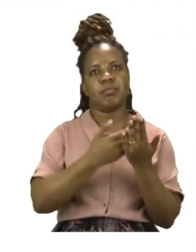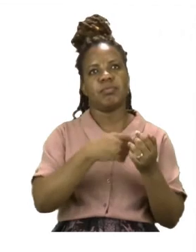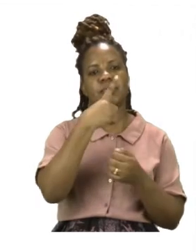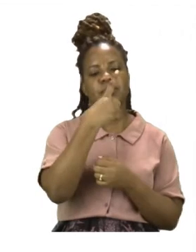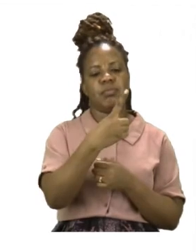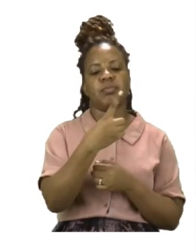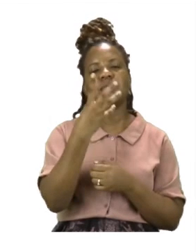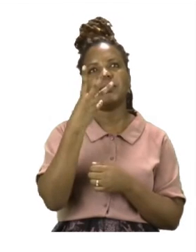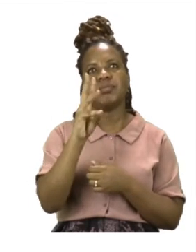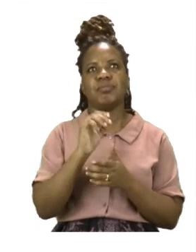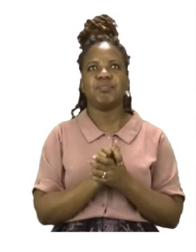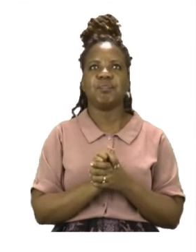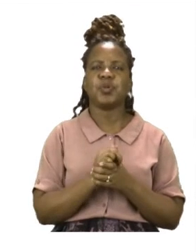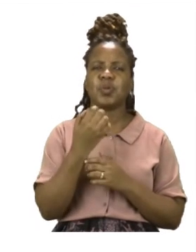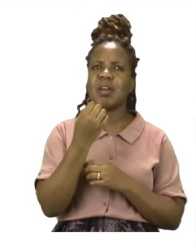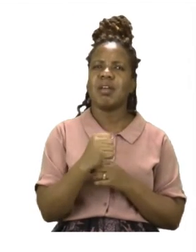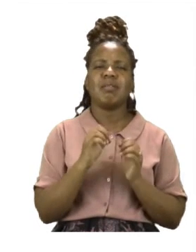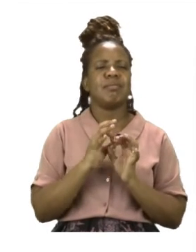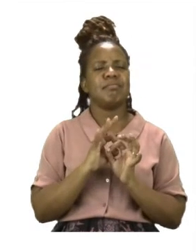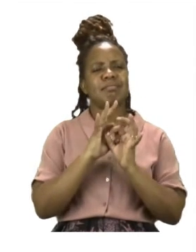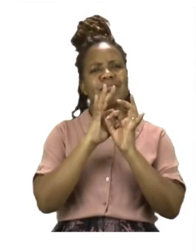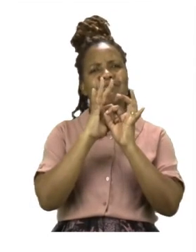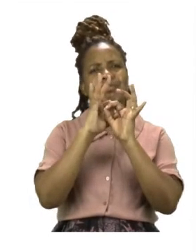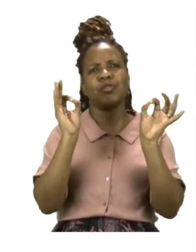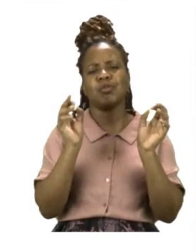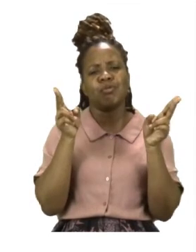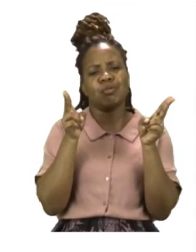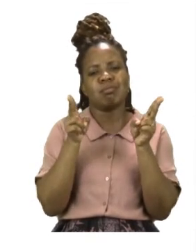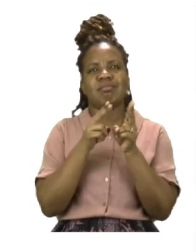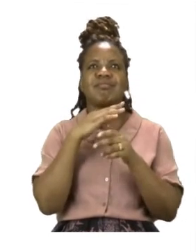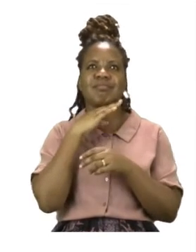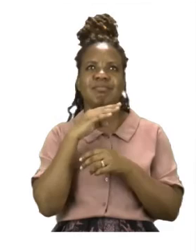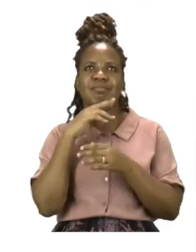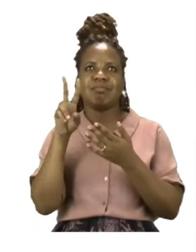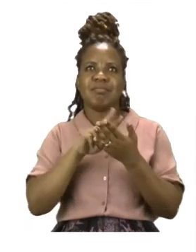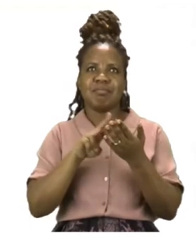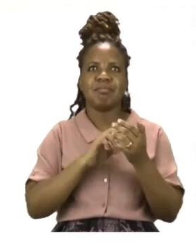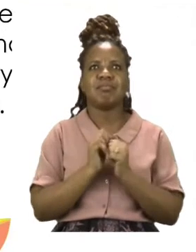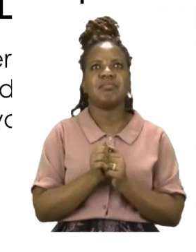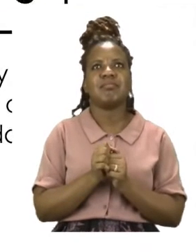beautiful short story that we are going to read. And as you can see from our